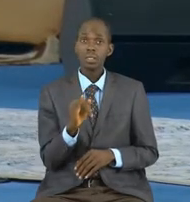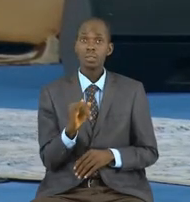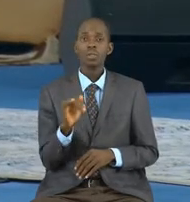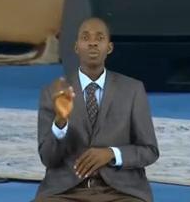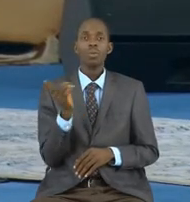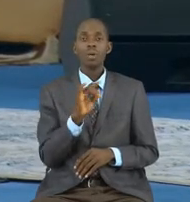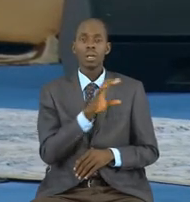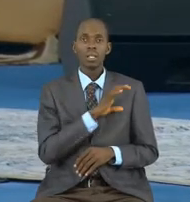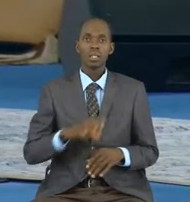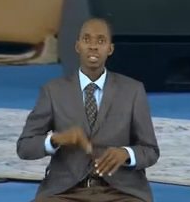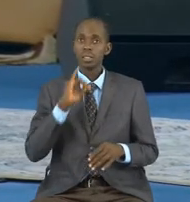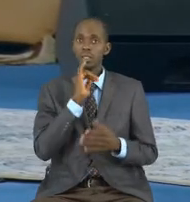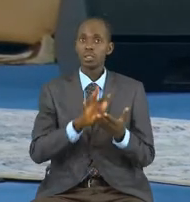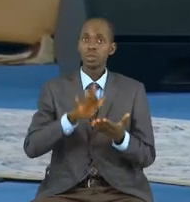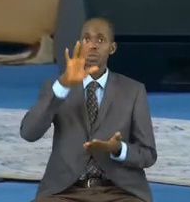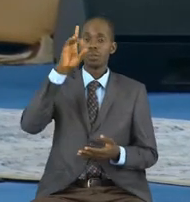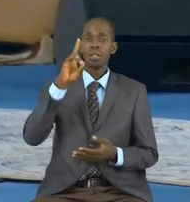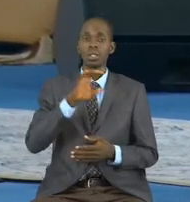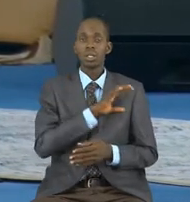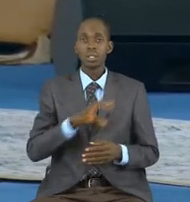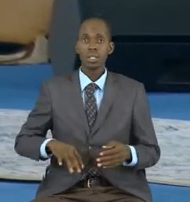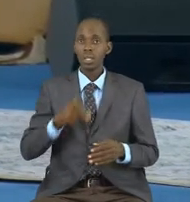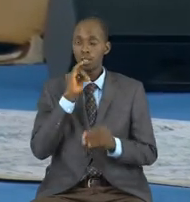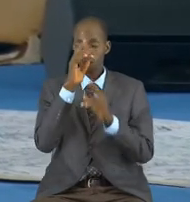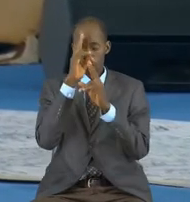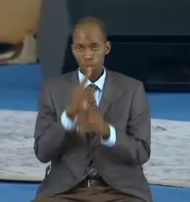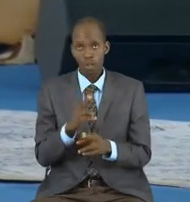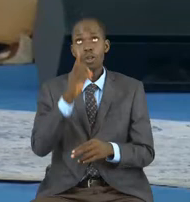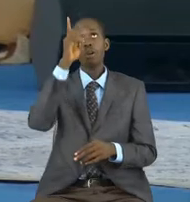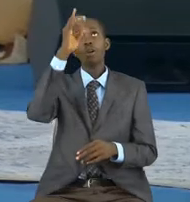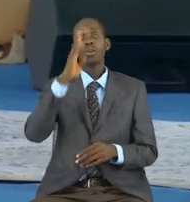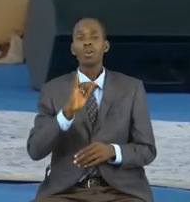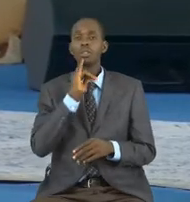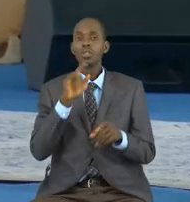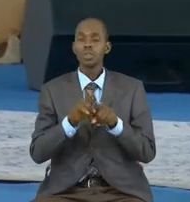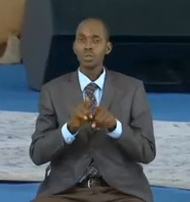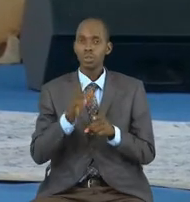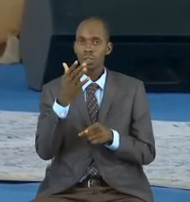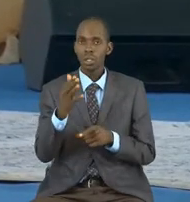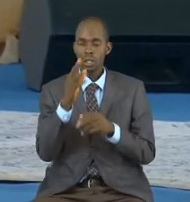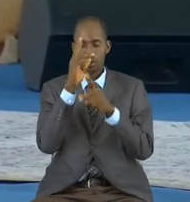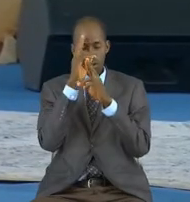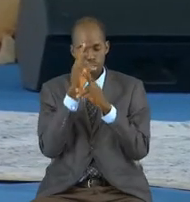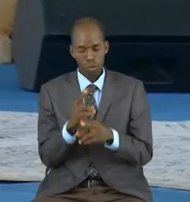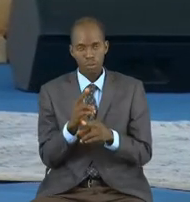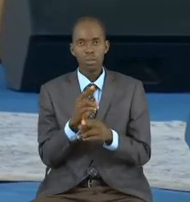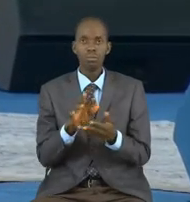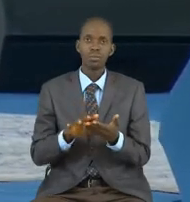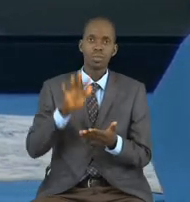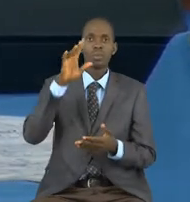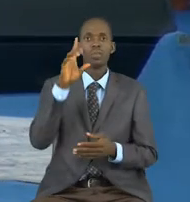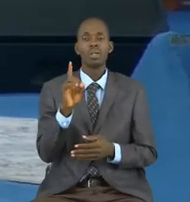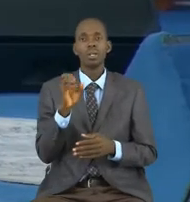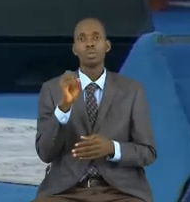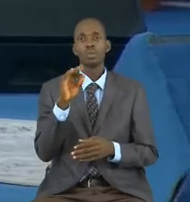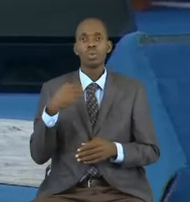magnified, Christ is honored. God is also there, is magnified and is honored. And so we have